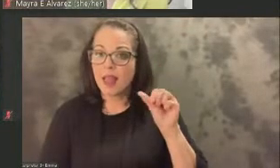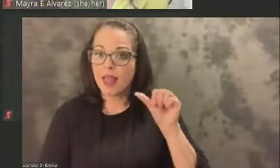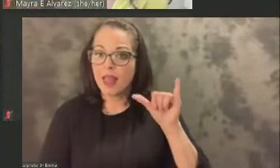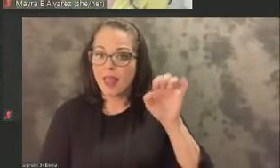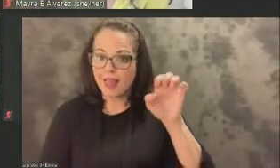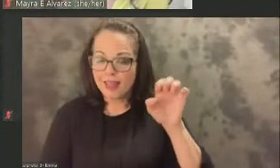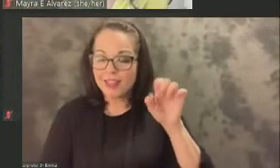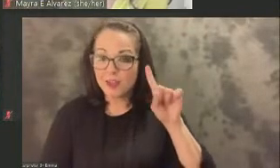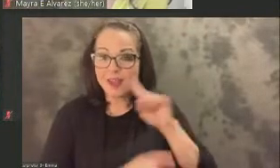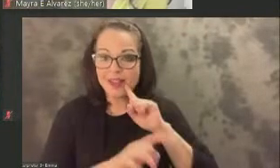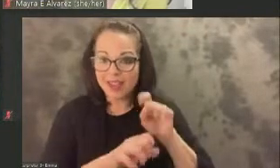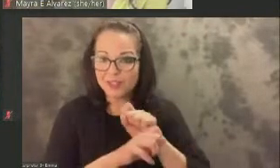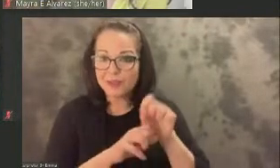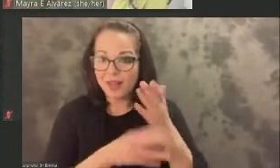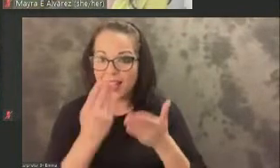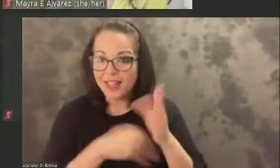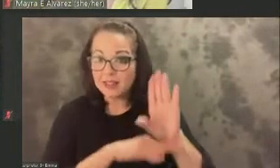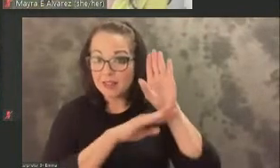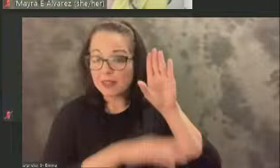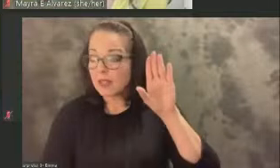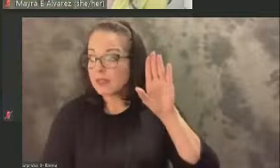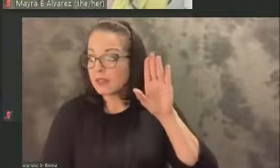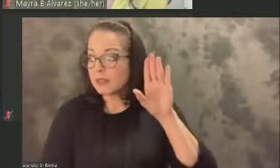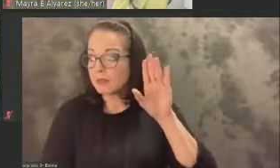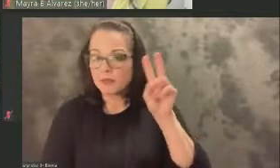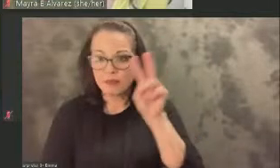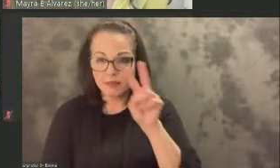you vote yay? Yays, please.